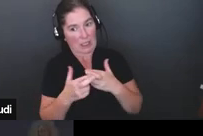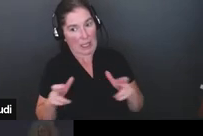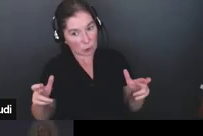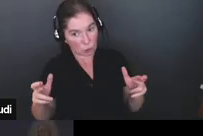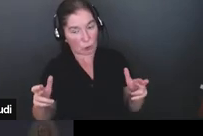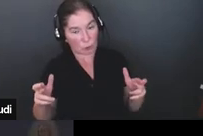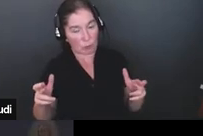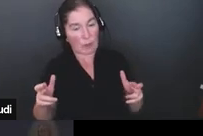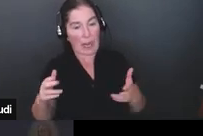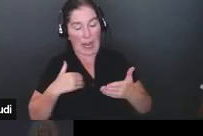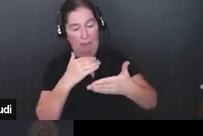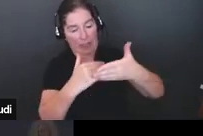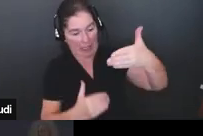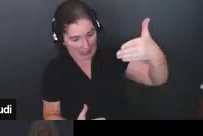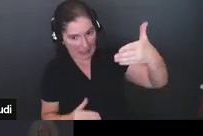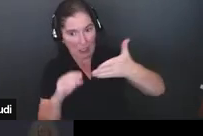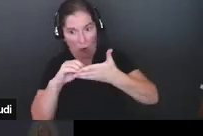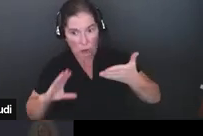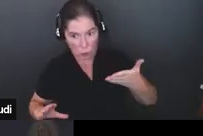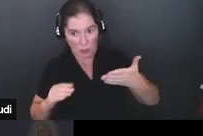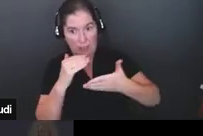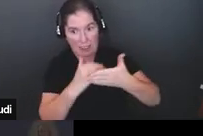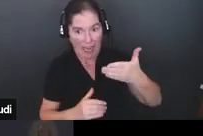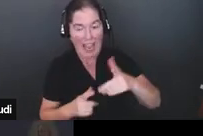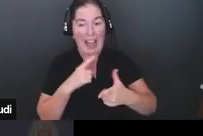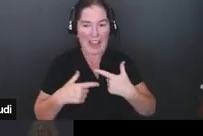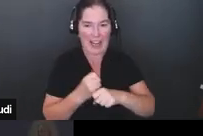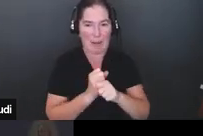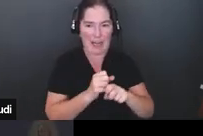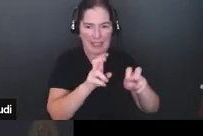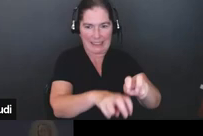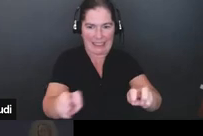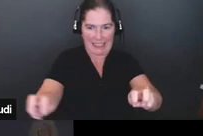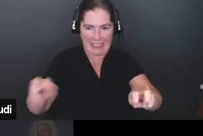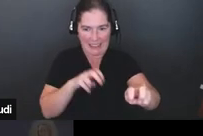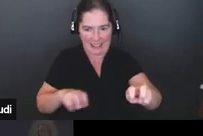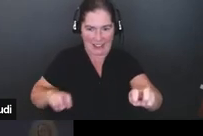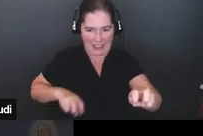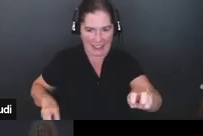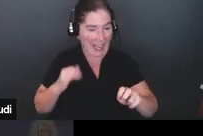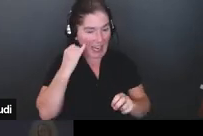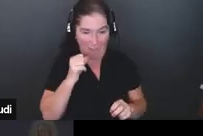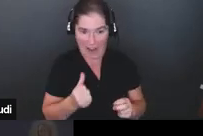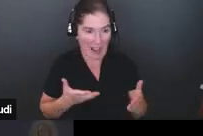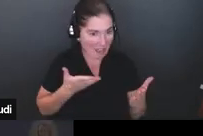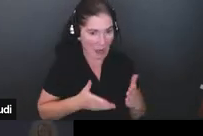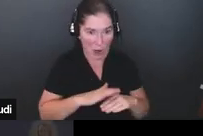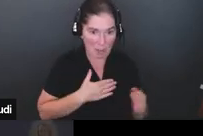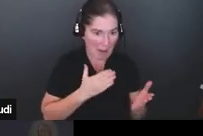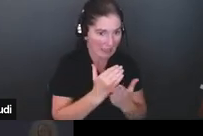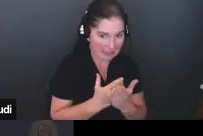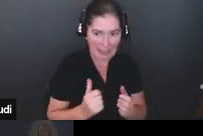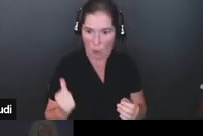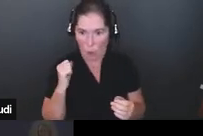then I have all my students, then I can put them in the seating chart. And unless they're on my roster, I'm not going to have them in my seating chart yet.